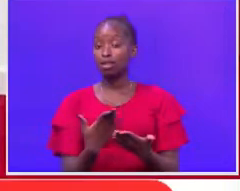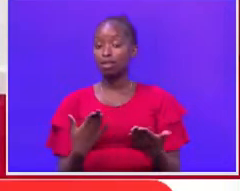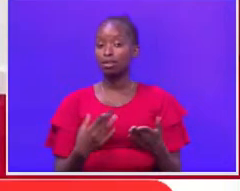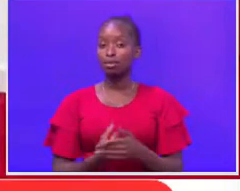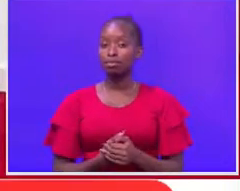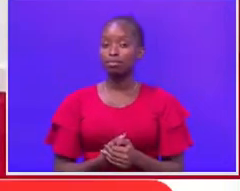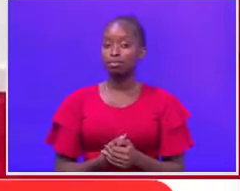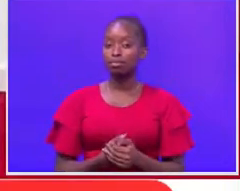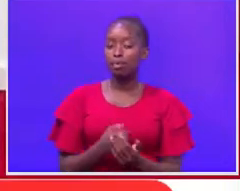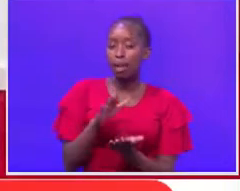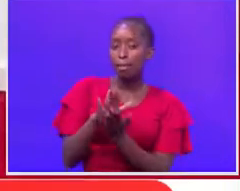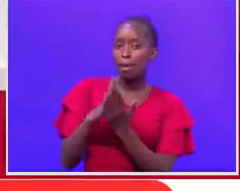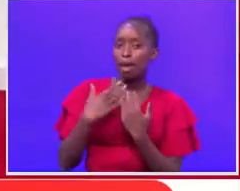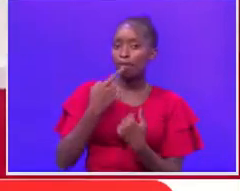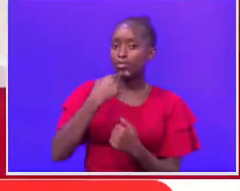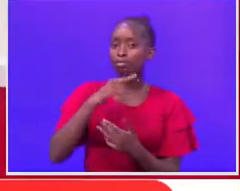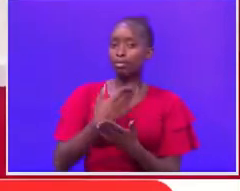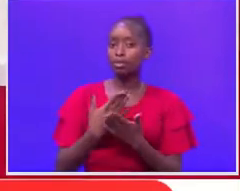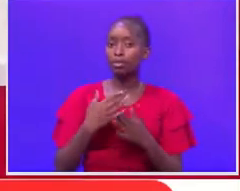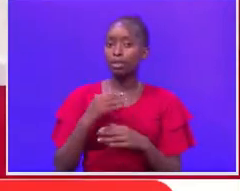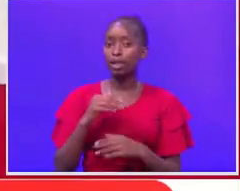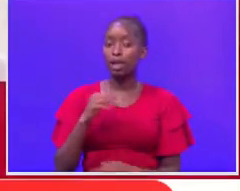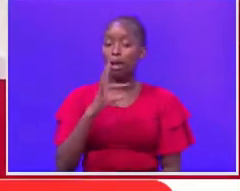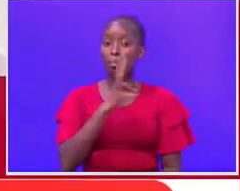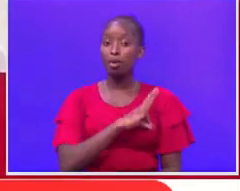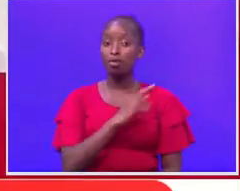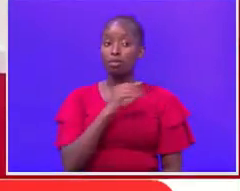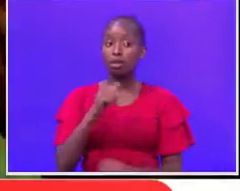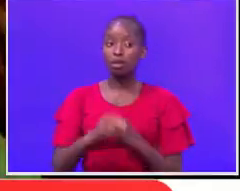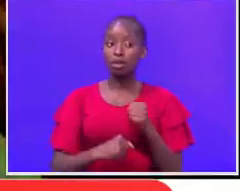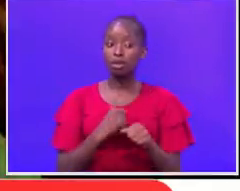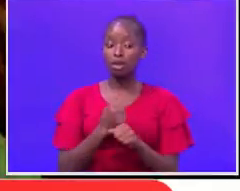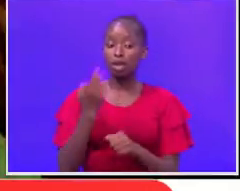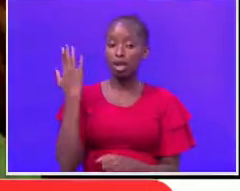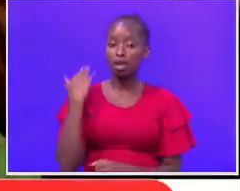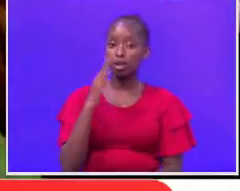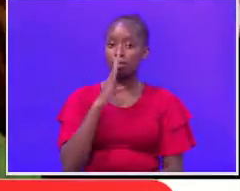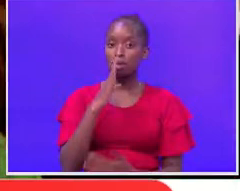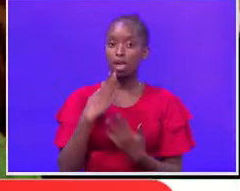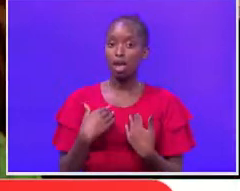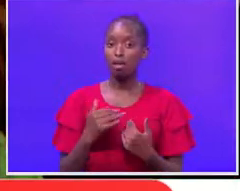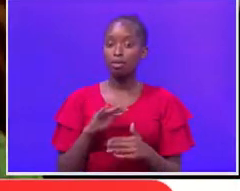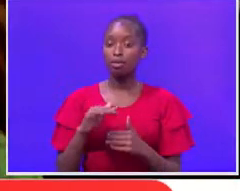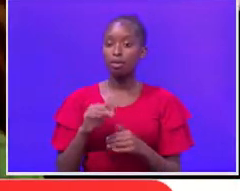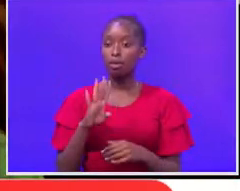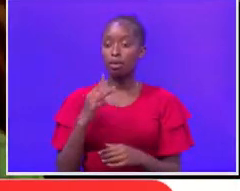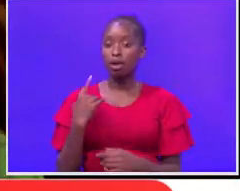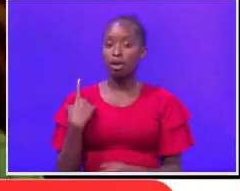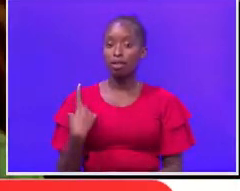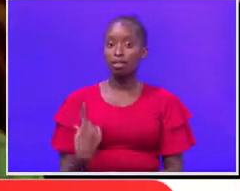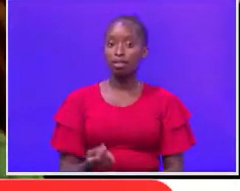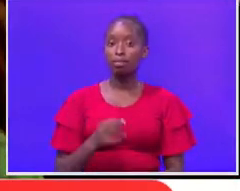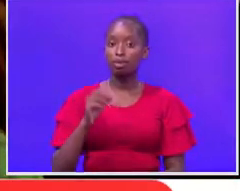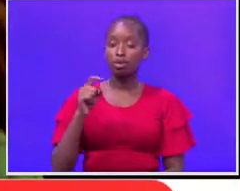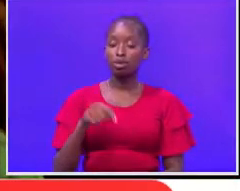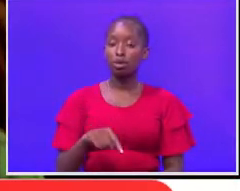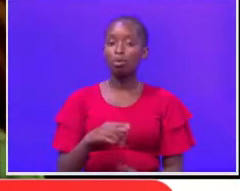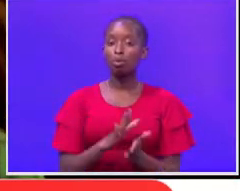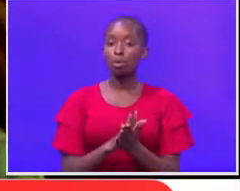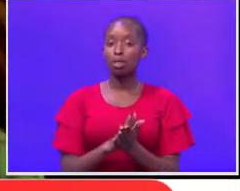the profits released for the last year has been greatly compromised by the recent drop of the greenback against the